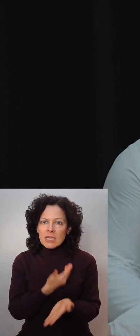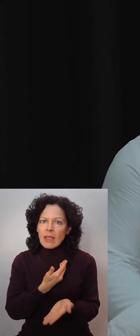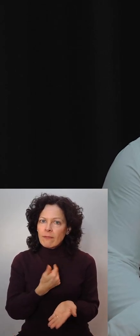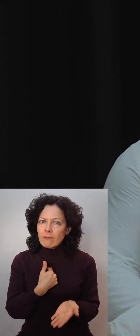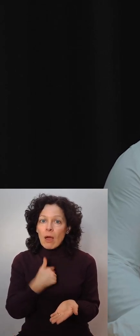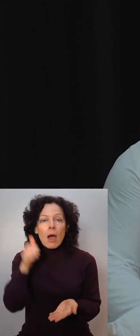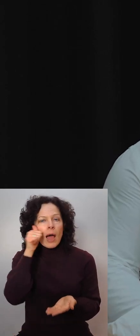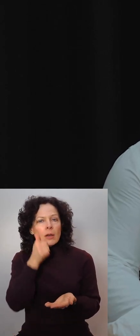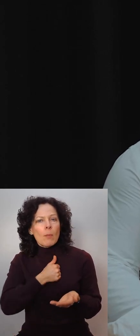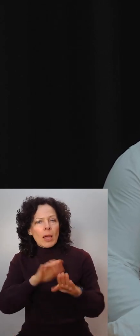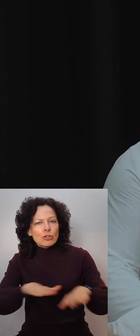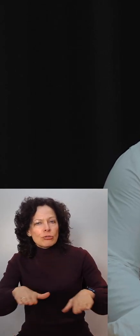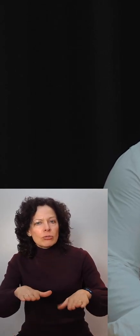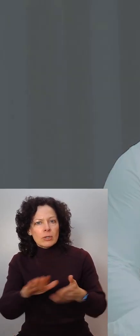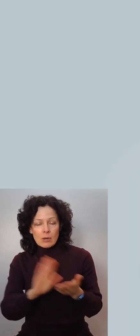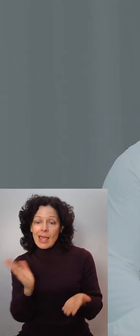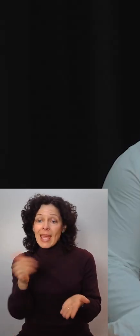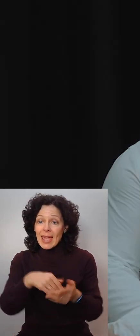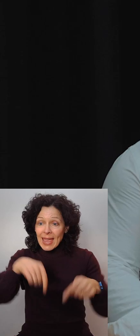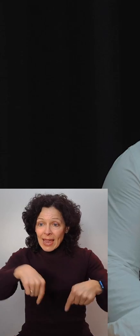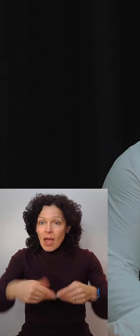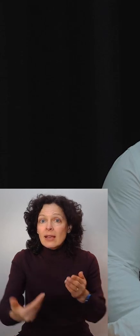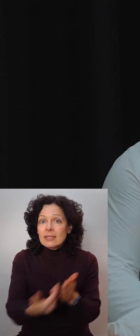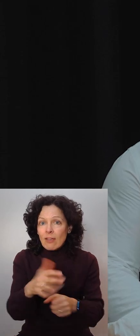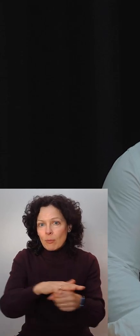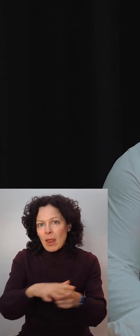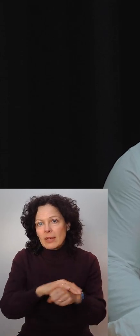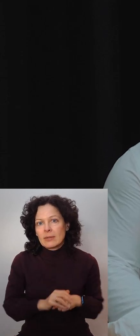and I know my kids, they are in safe place, so. What I want,